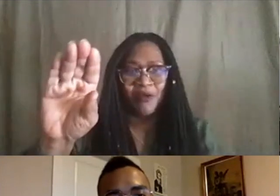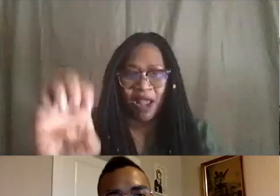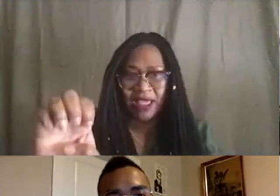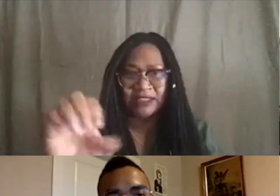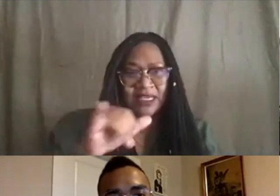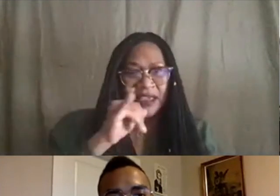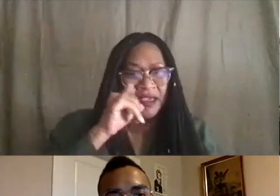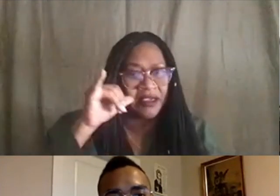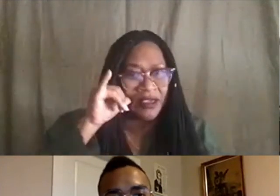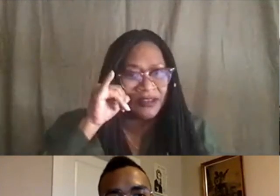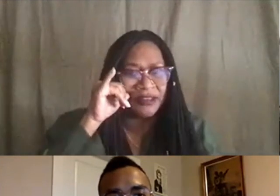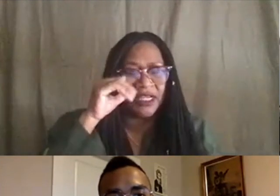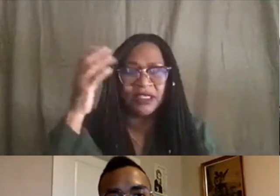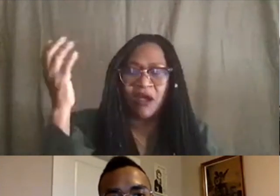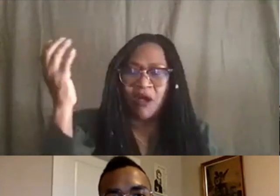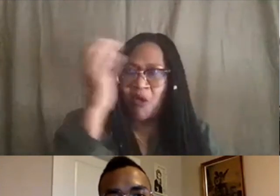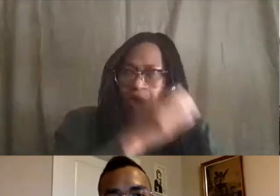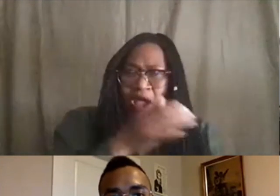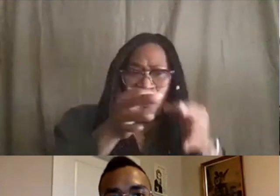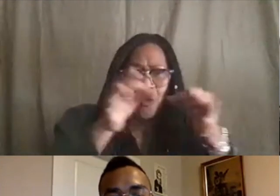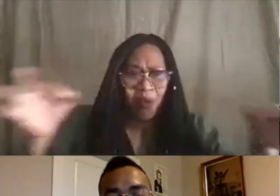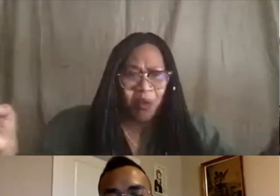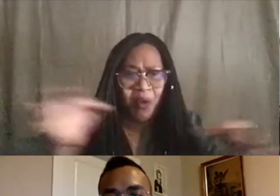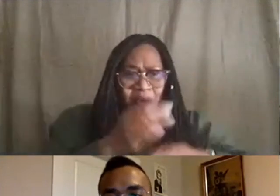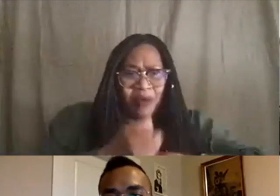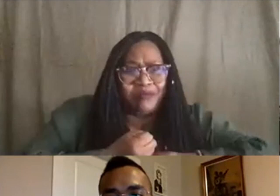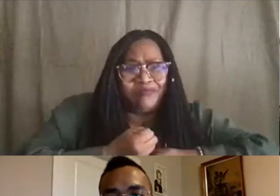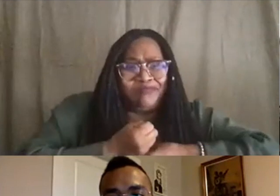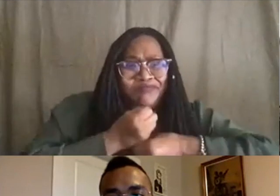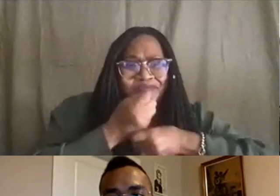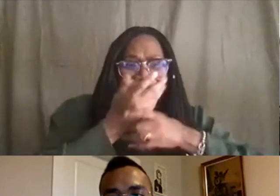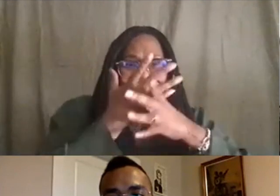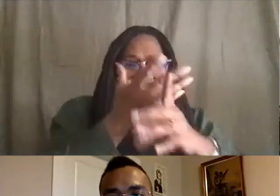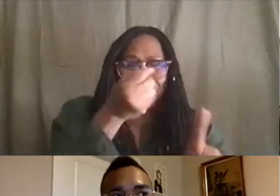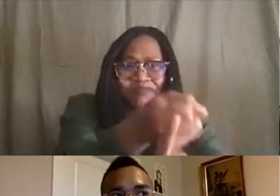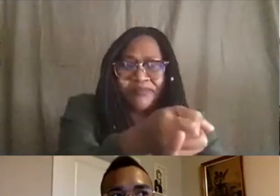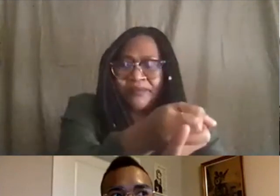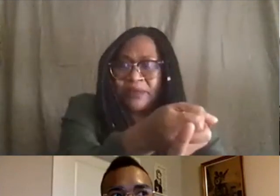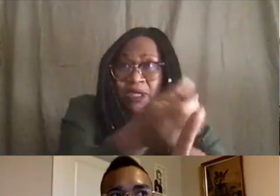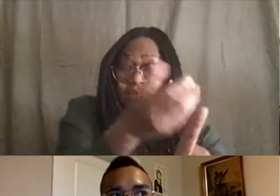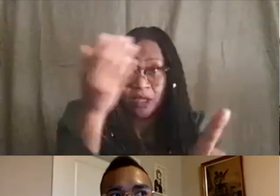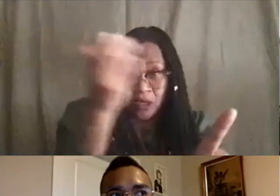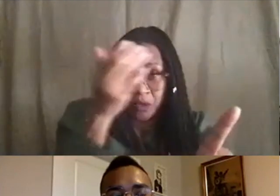offered yesterday, which were very, very impactful on everything I'm going to say.